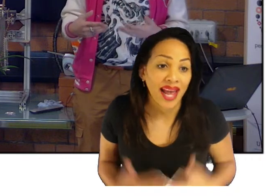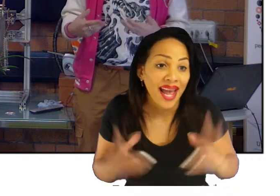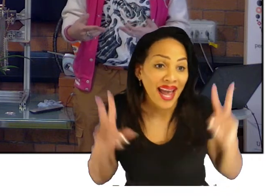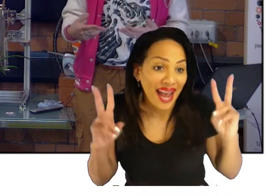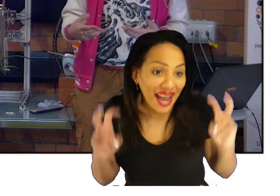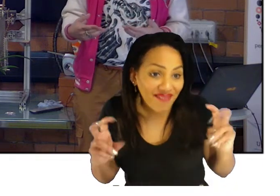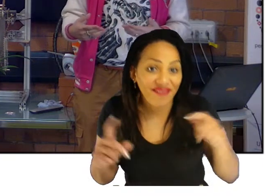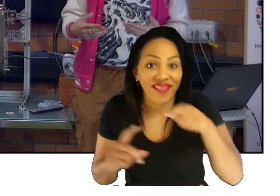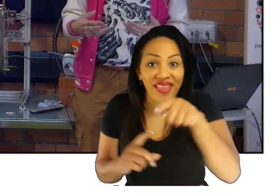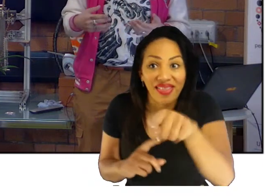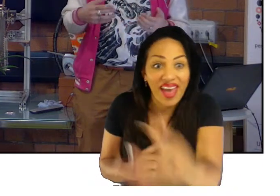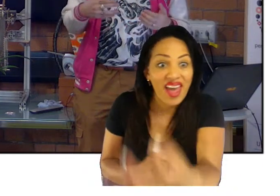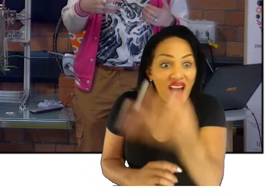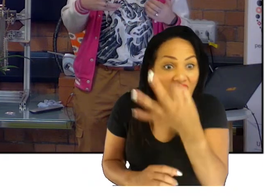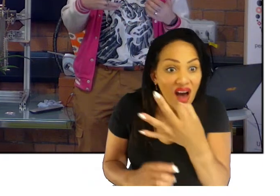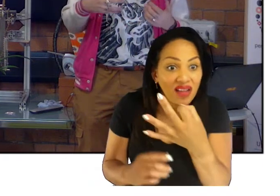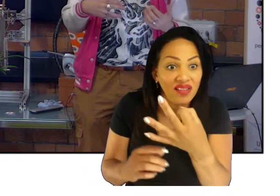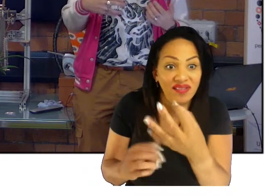you want to talk about